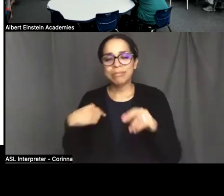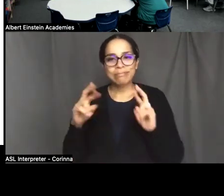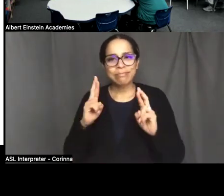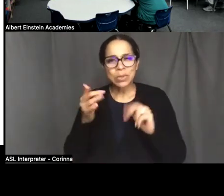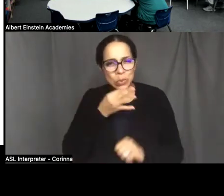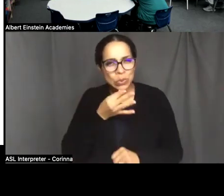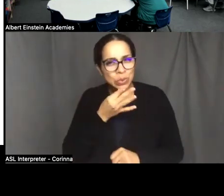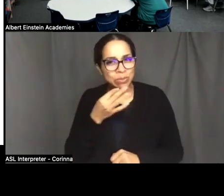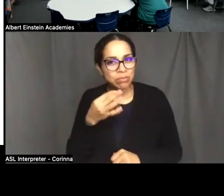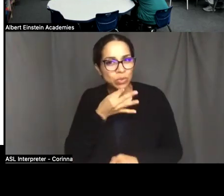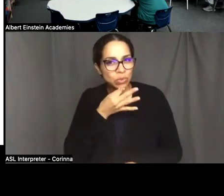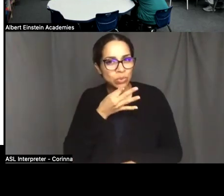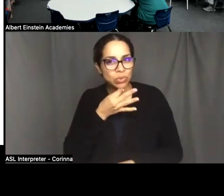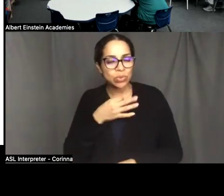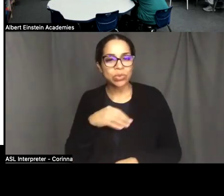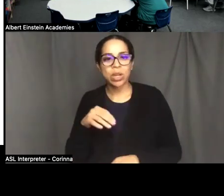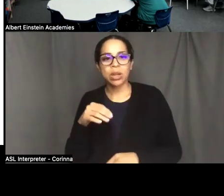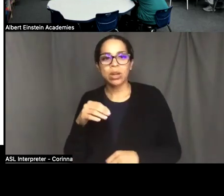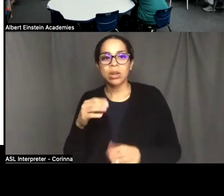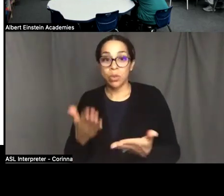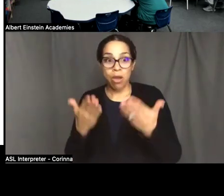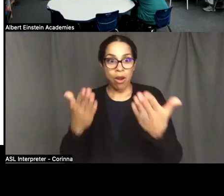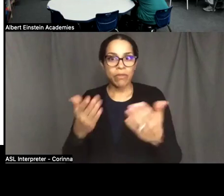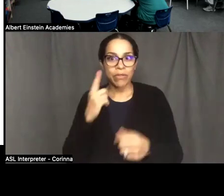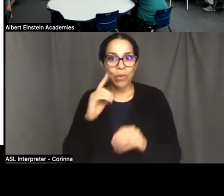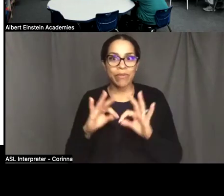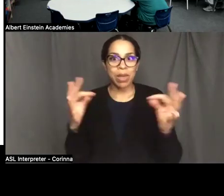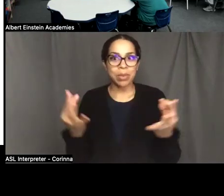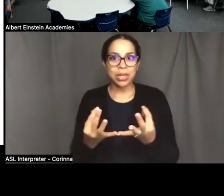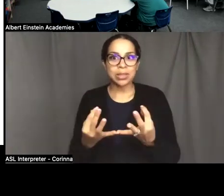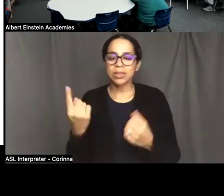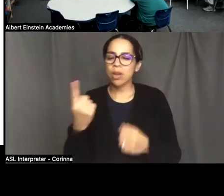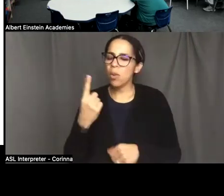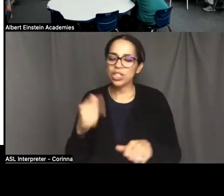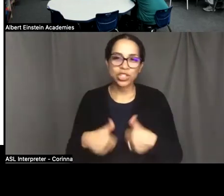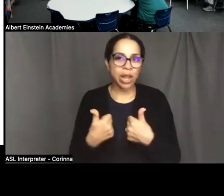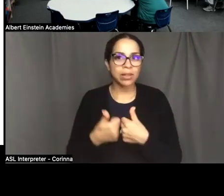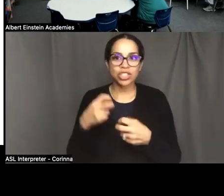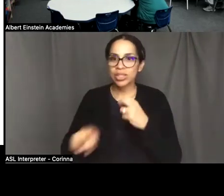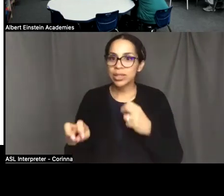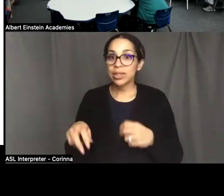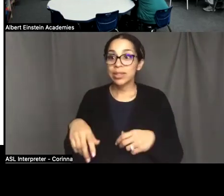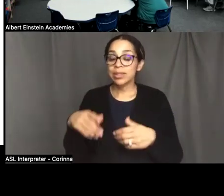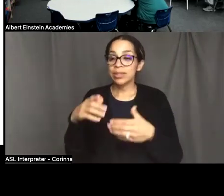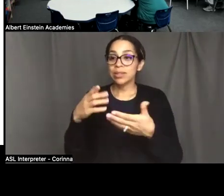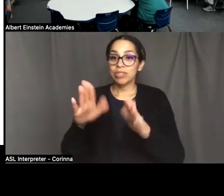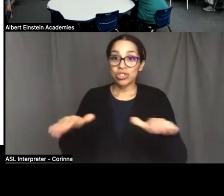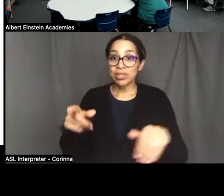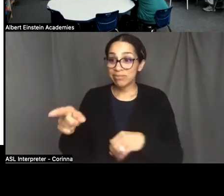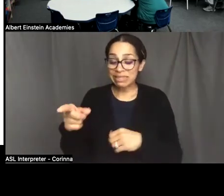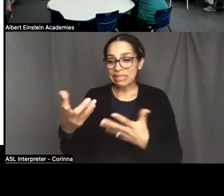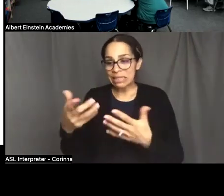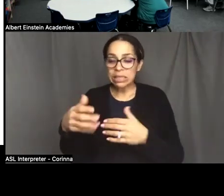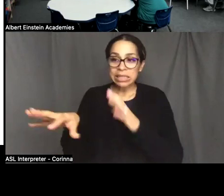offer to families as well. It's always been challenging at school when we have to pull kids out of their classroom to give them extra help and